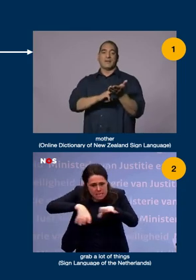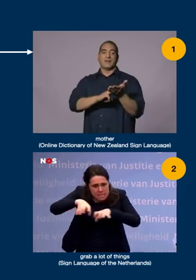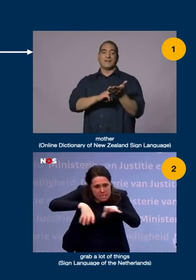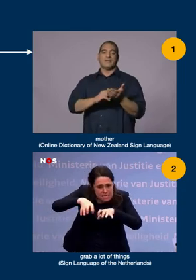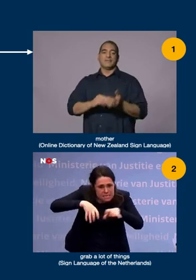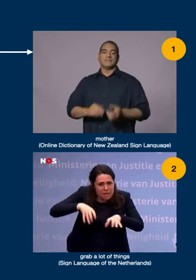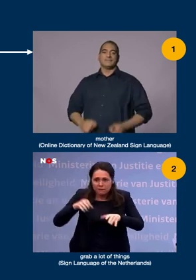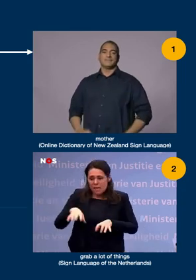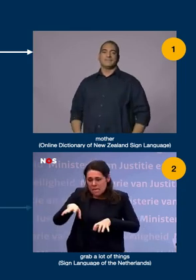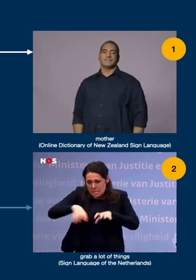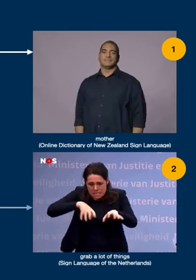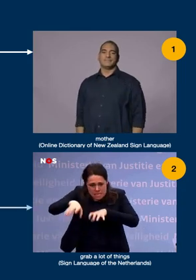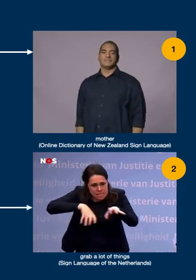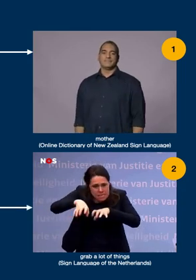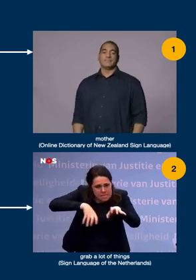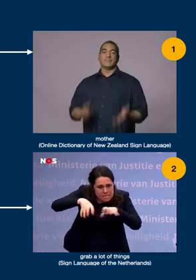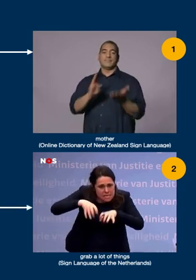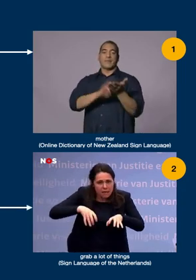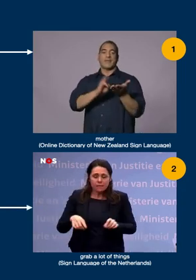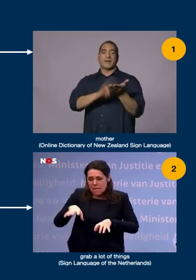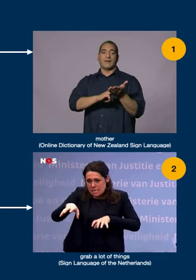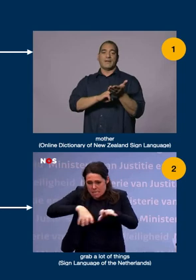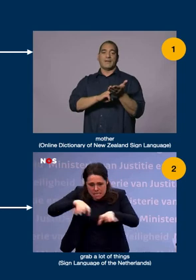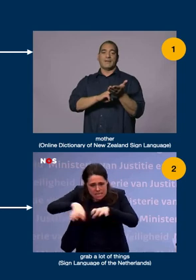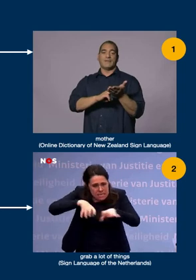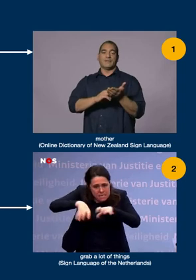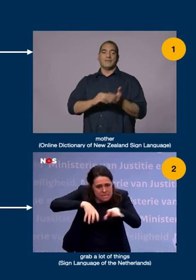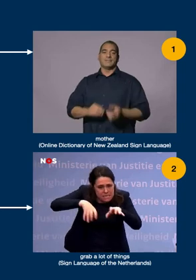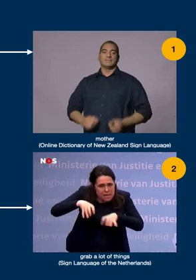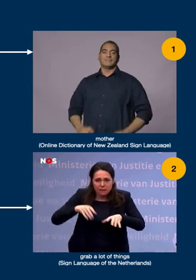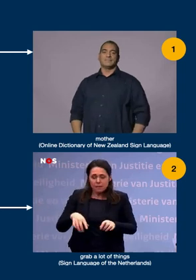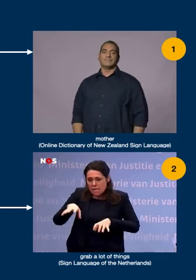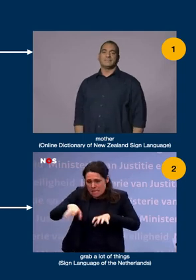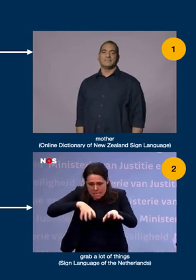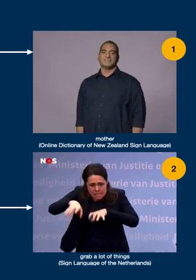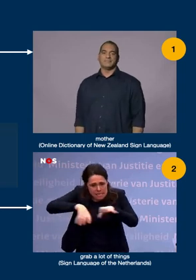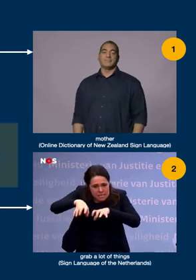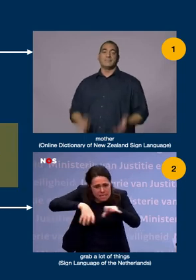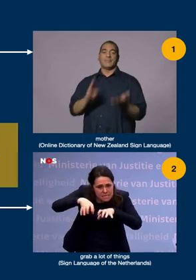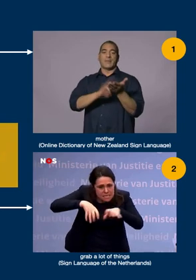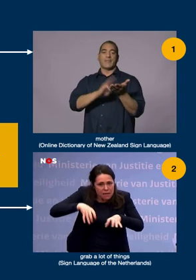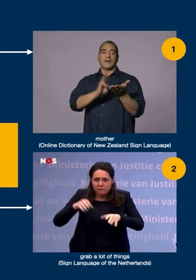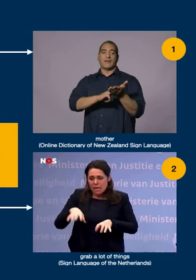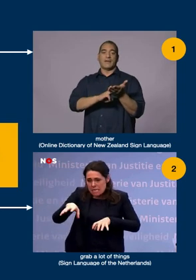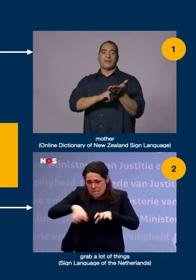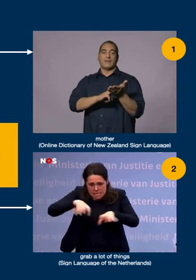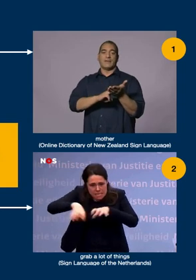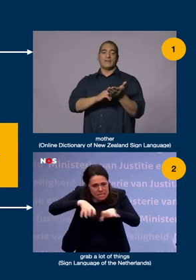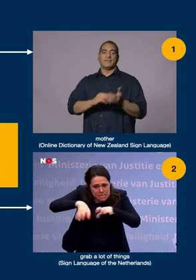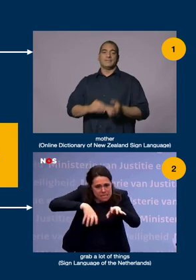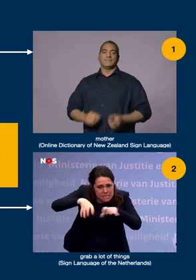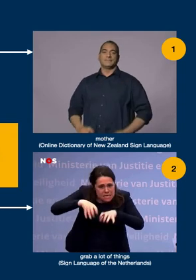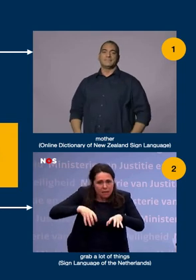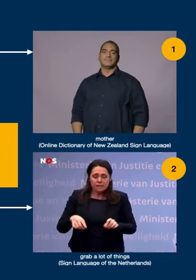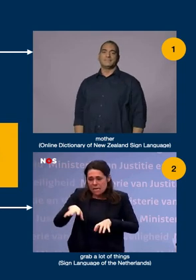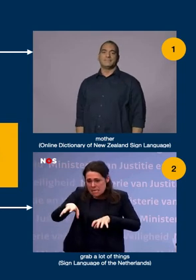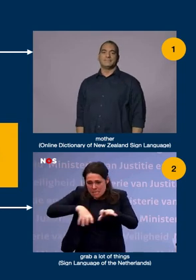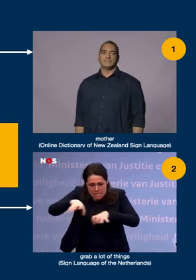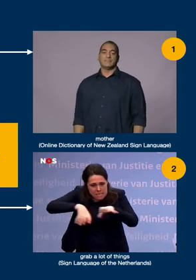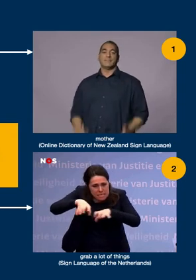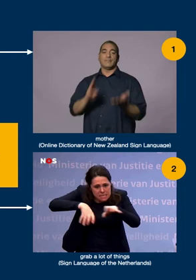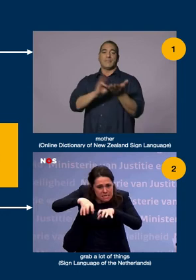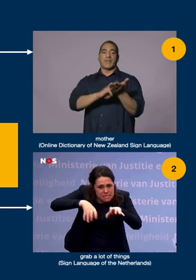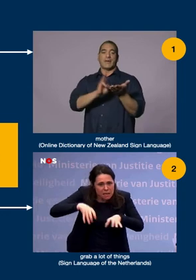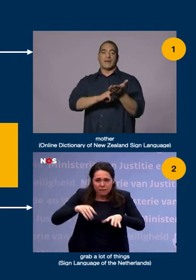showing aspect, but it doesn't correspond to any Dutch word. Now, because of their association with spoken languages,